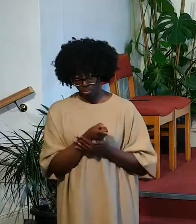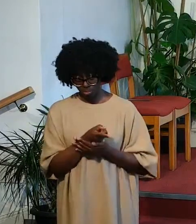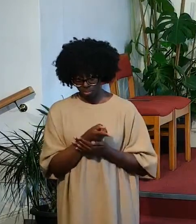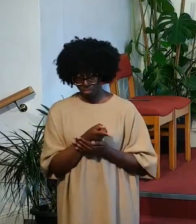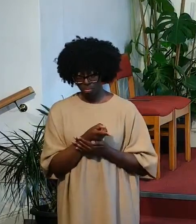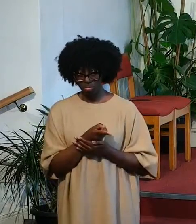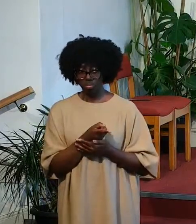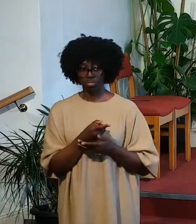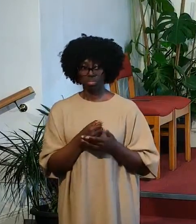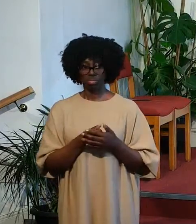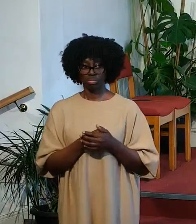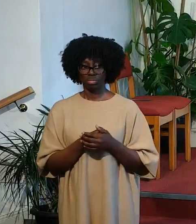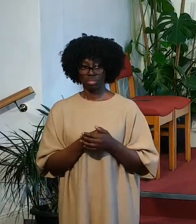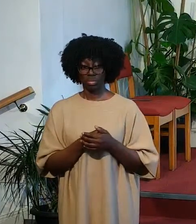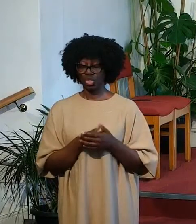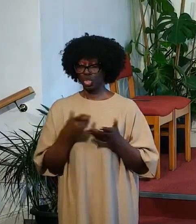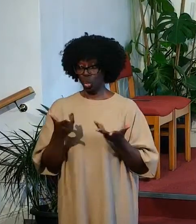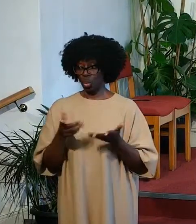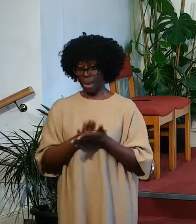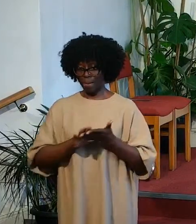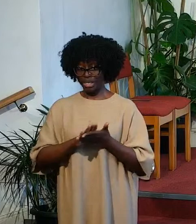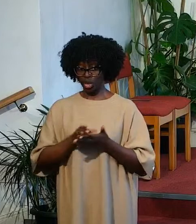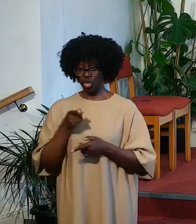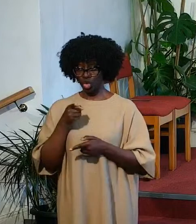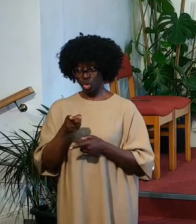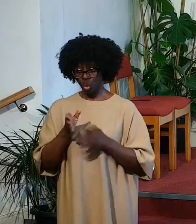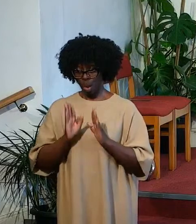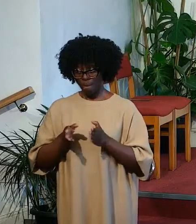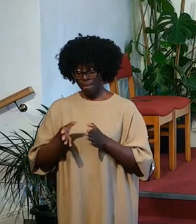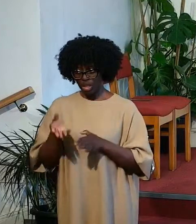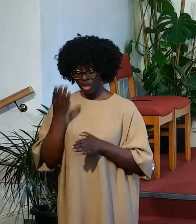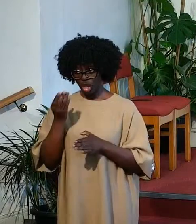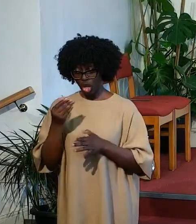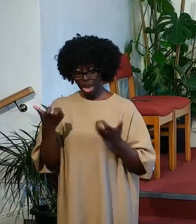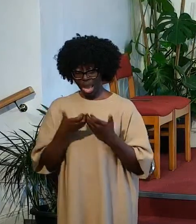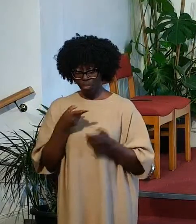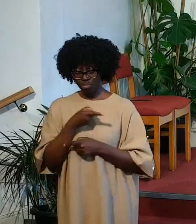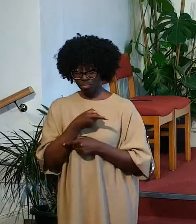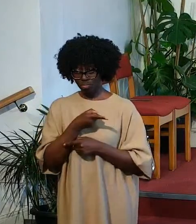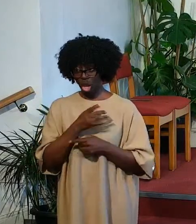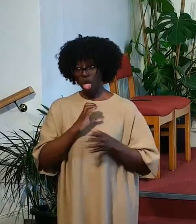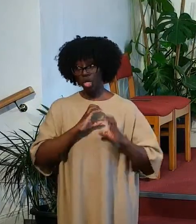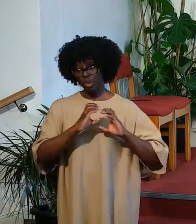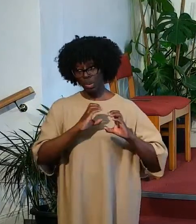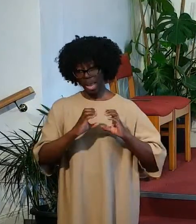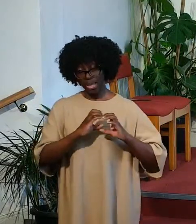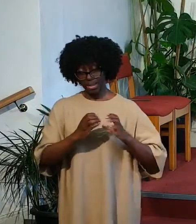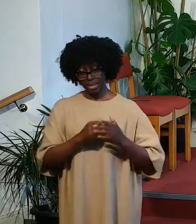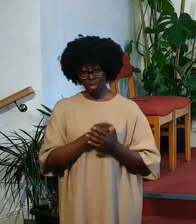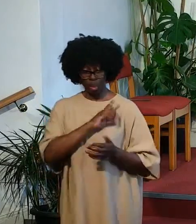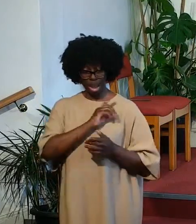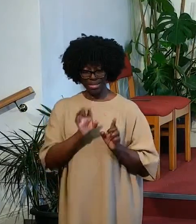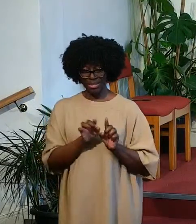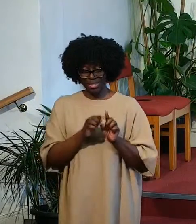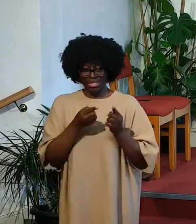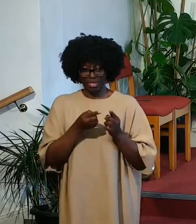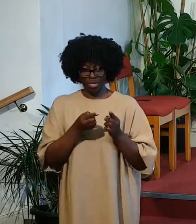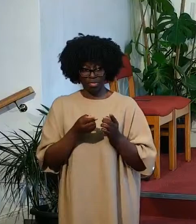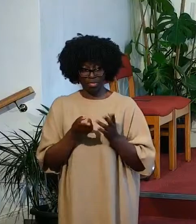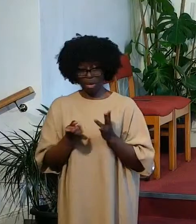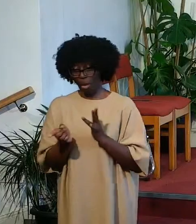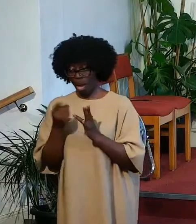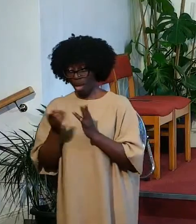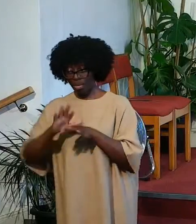despite the fact that they can't speak. You've got to learn that. And so parents will learn that if you have a child observing very carefully. That's shared with